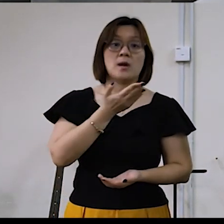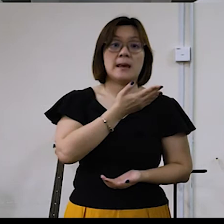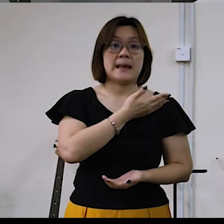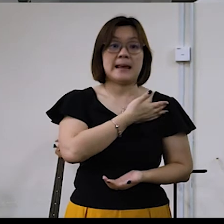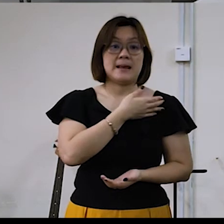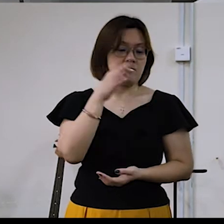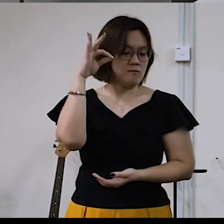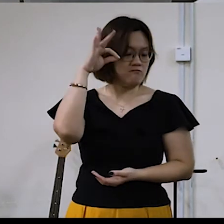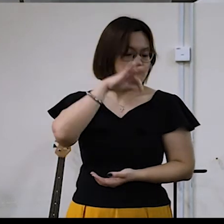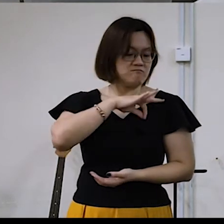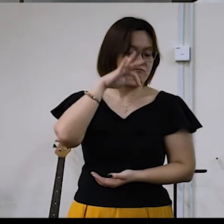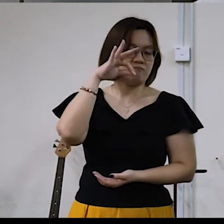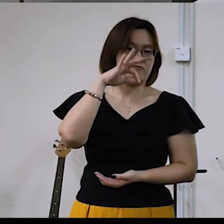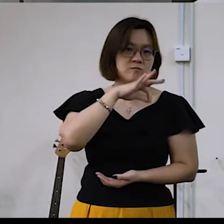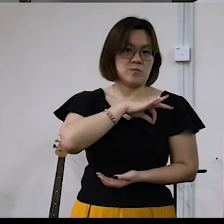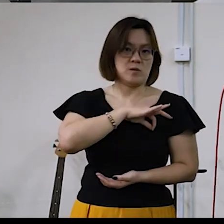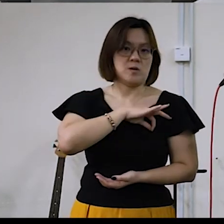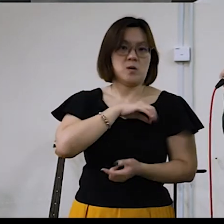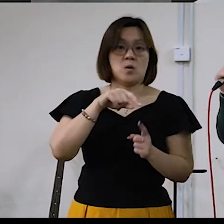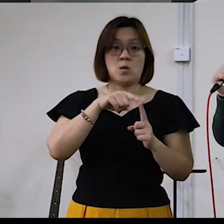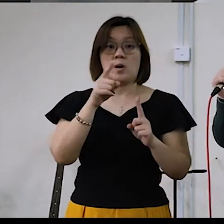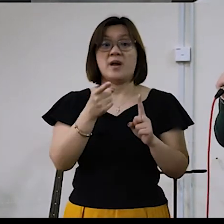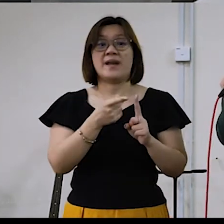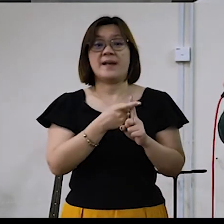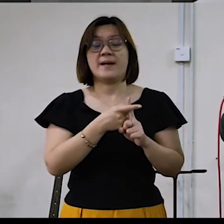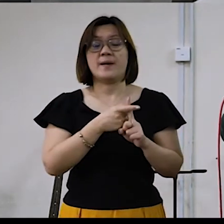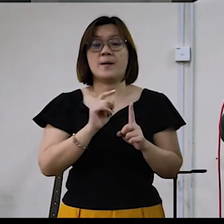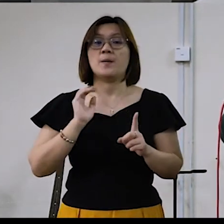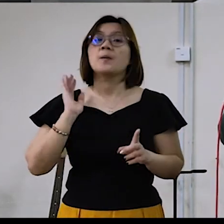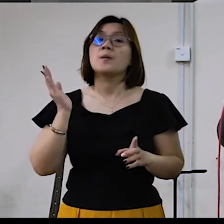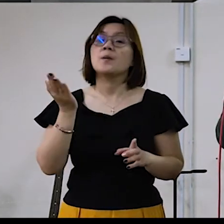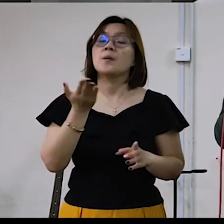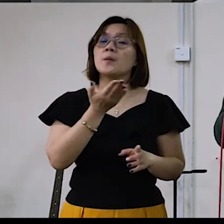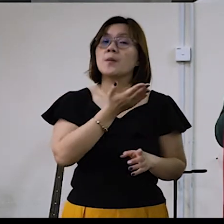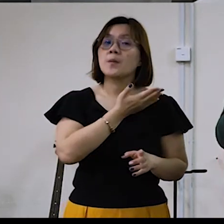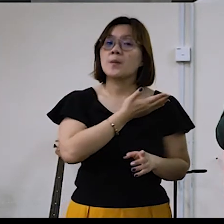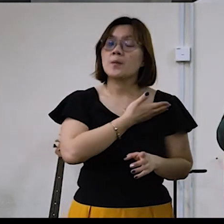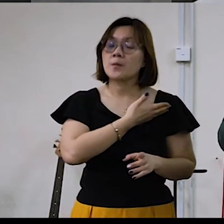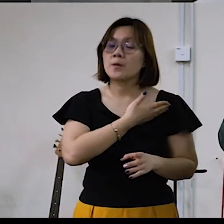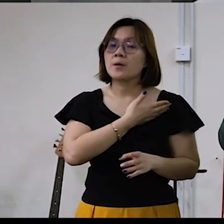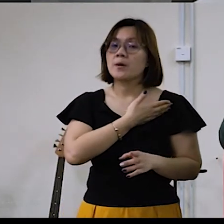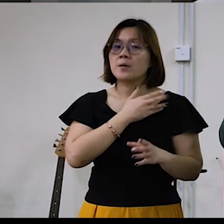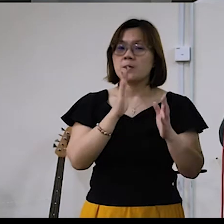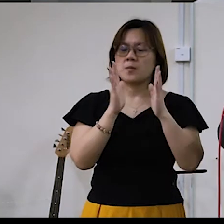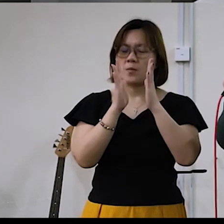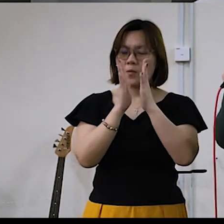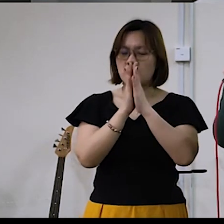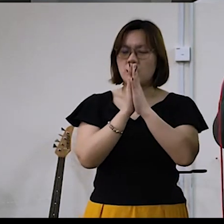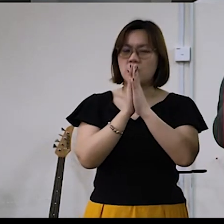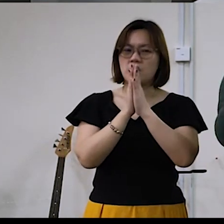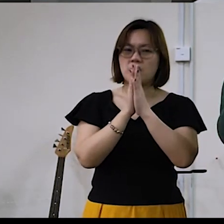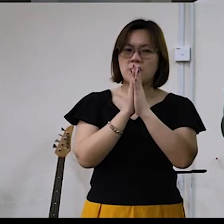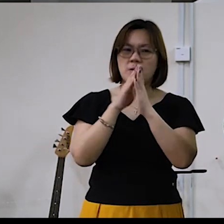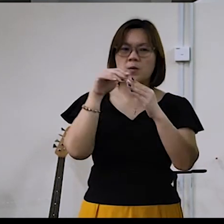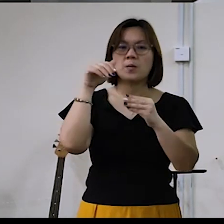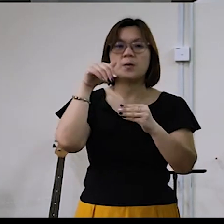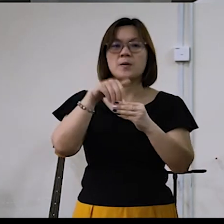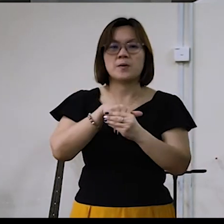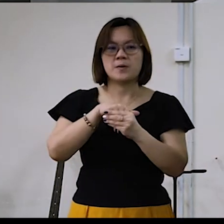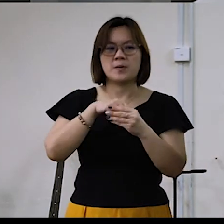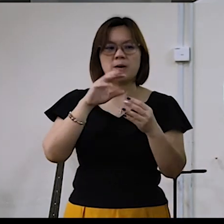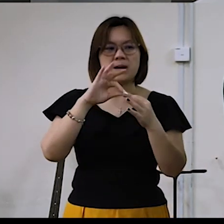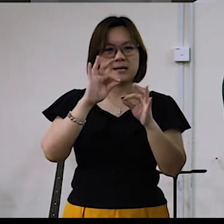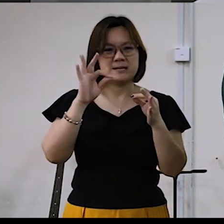Because when you pray on your own in comparison to when you allow the Spirit of God to pray through you, the Spirit of God